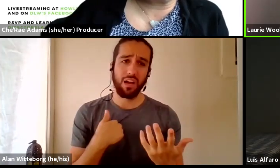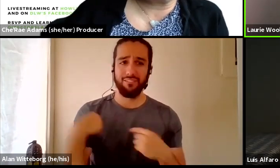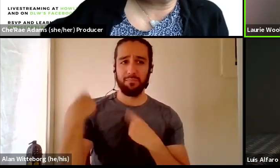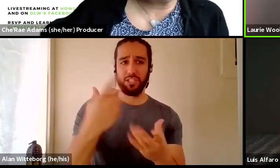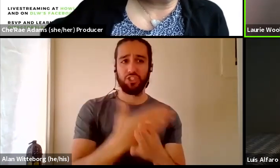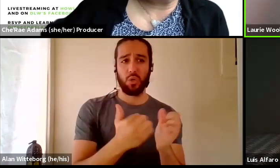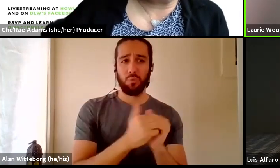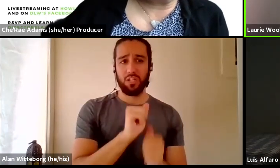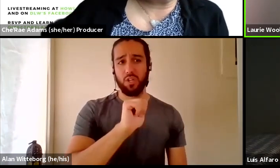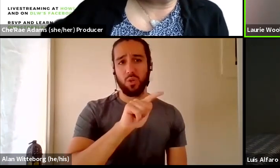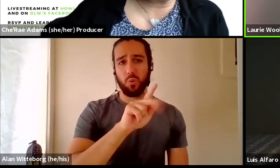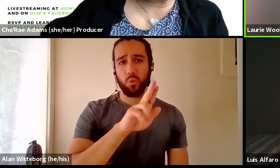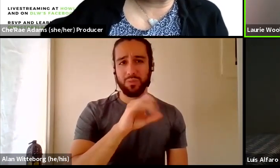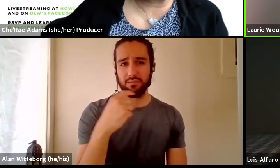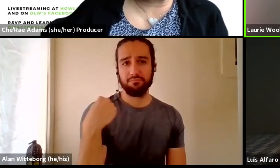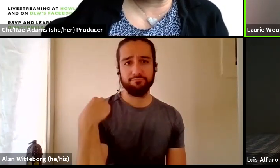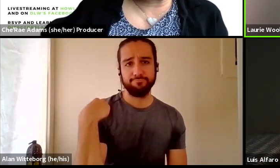been